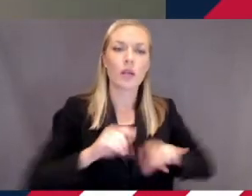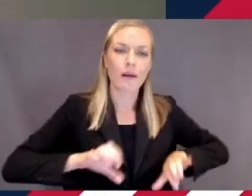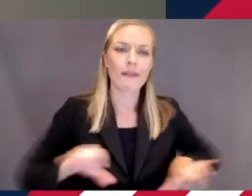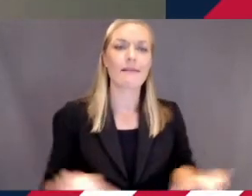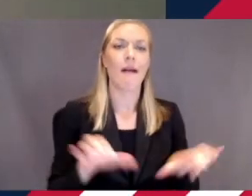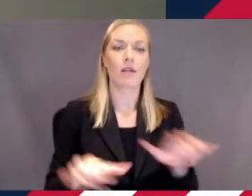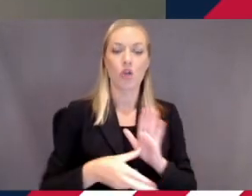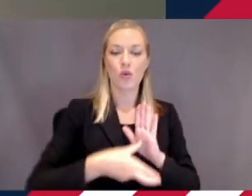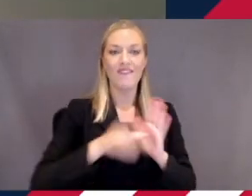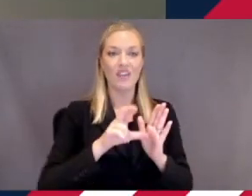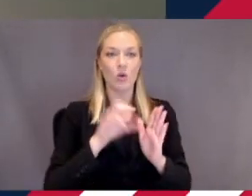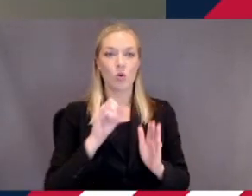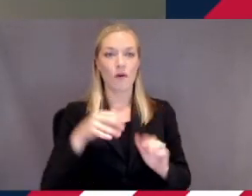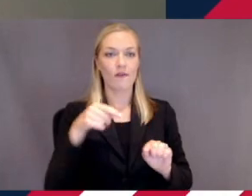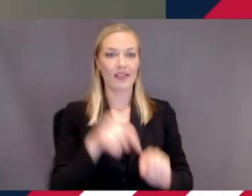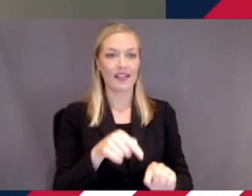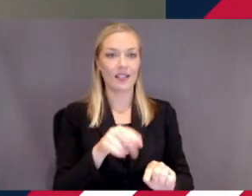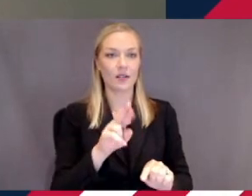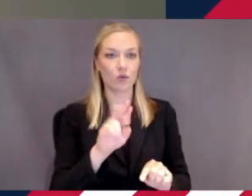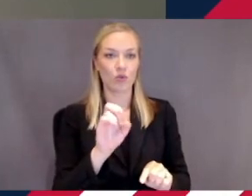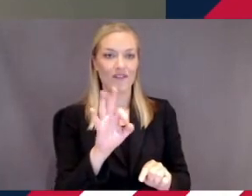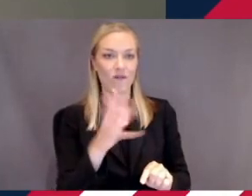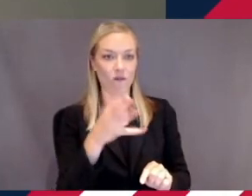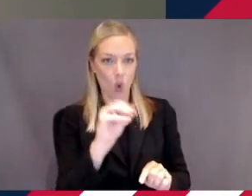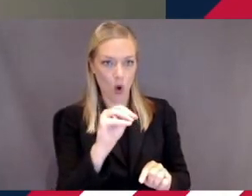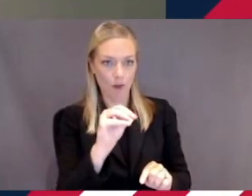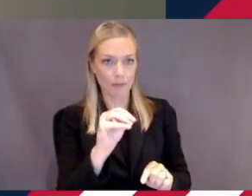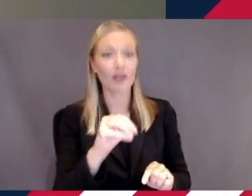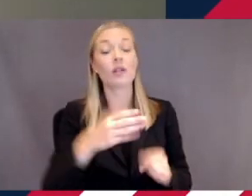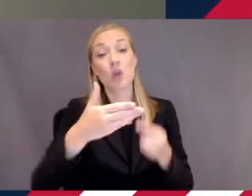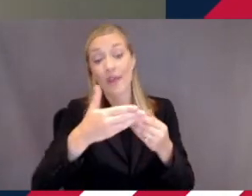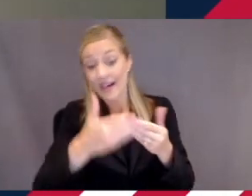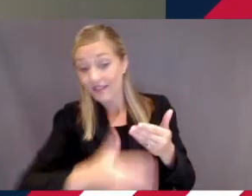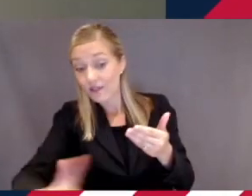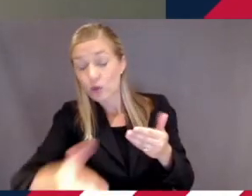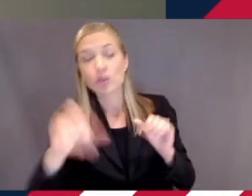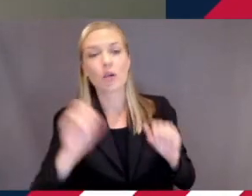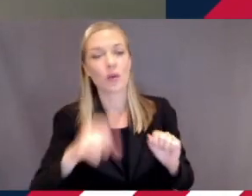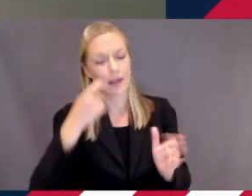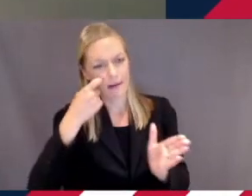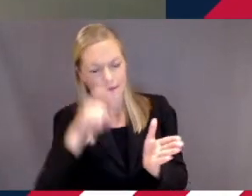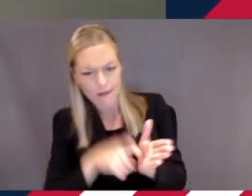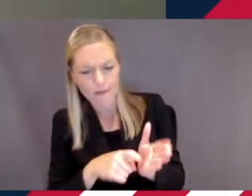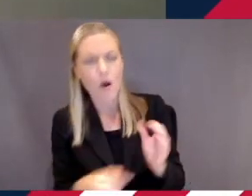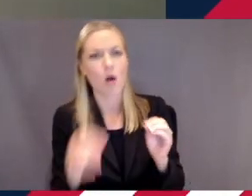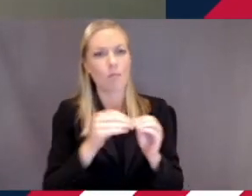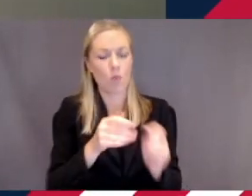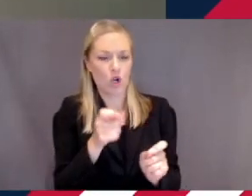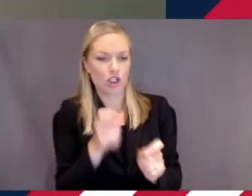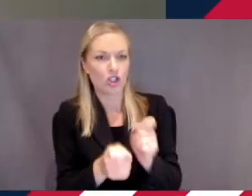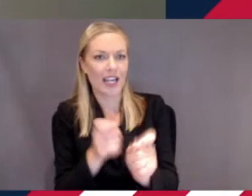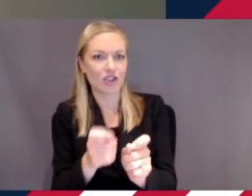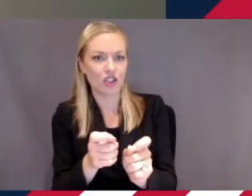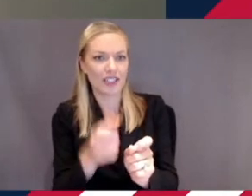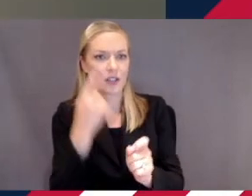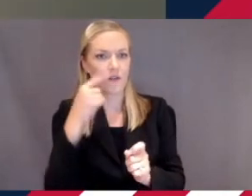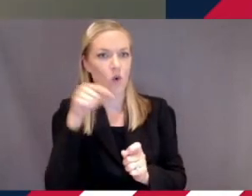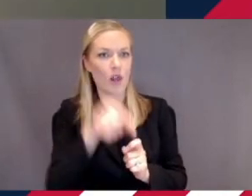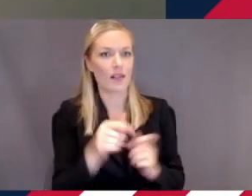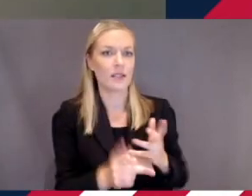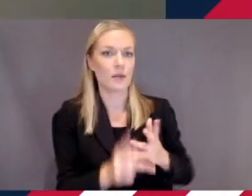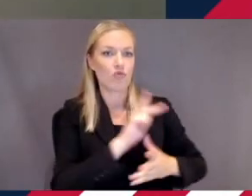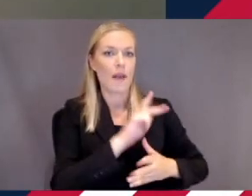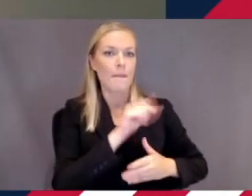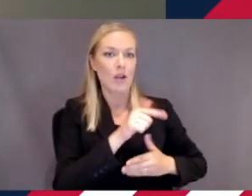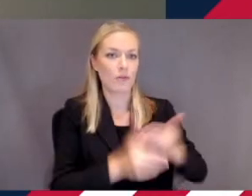to determine what further changes could be considered to the primary process, and if so, to